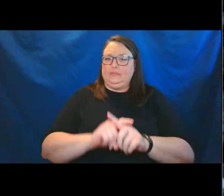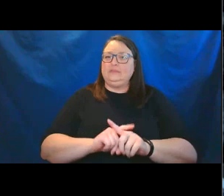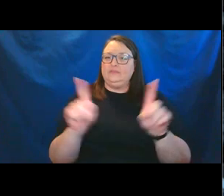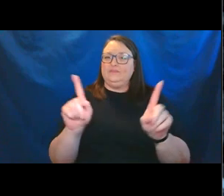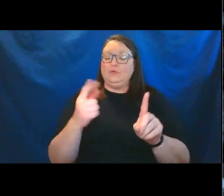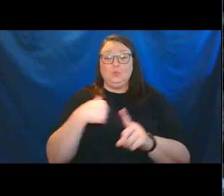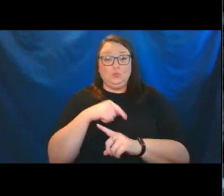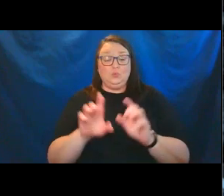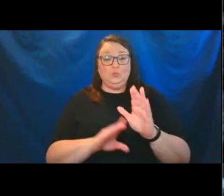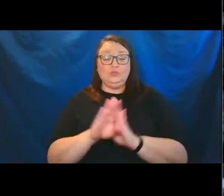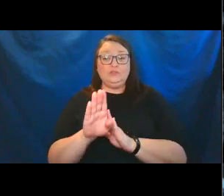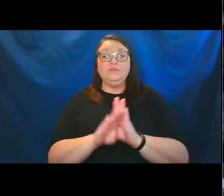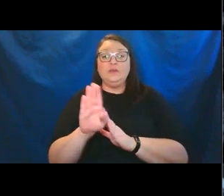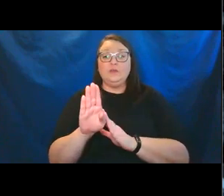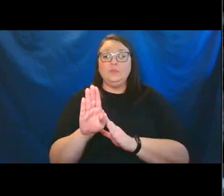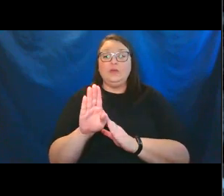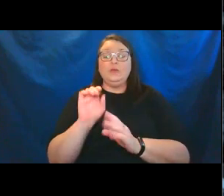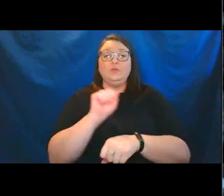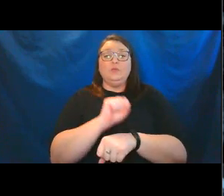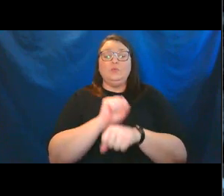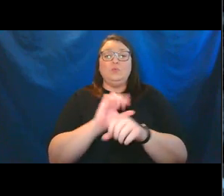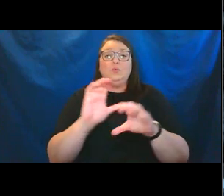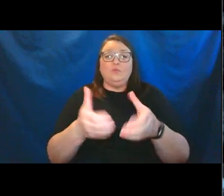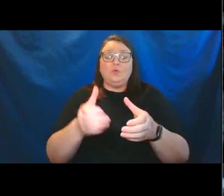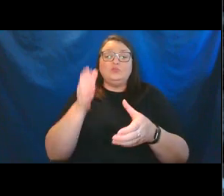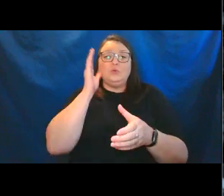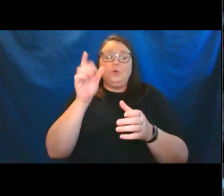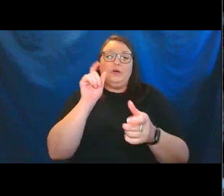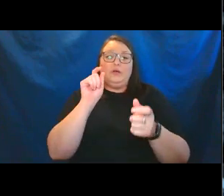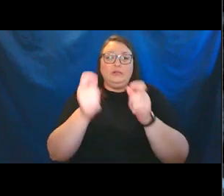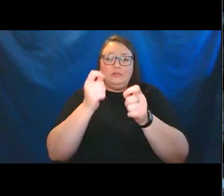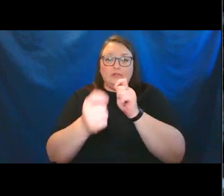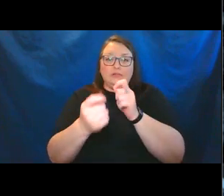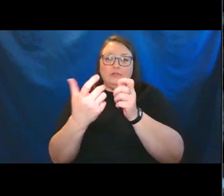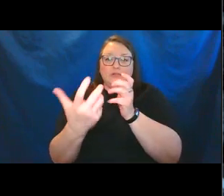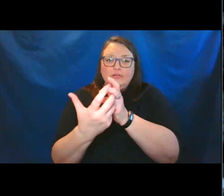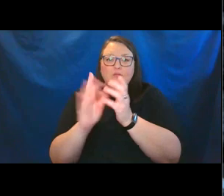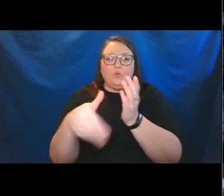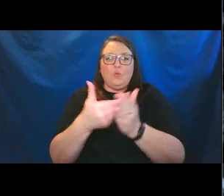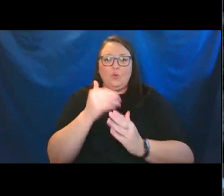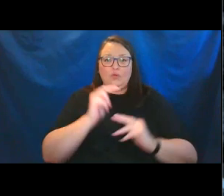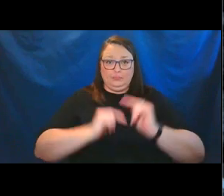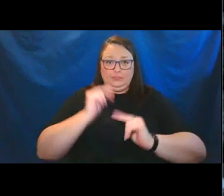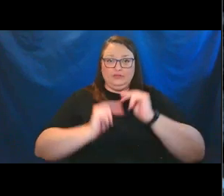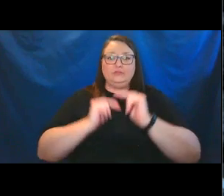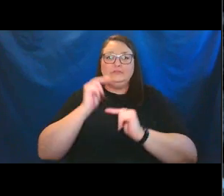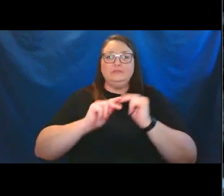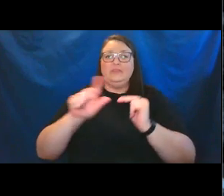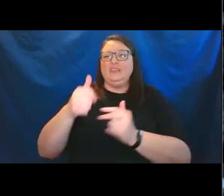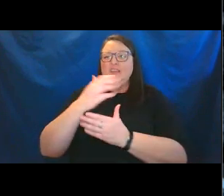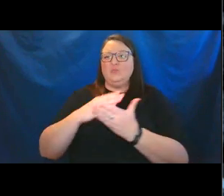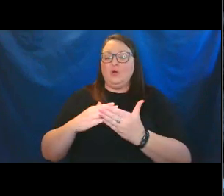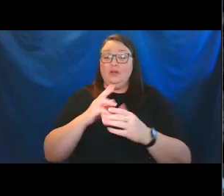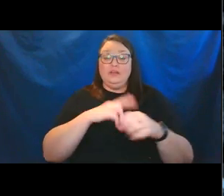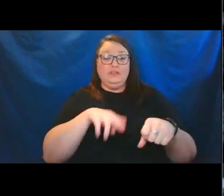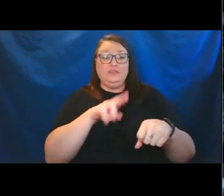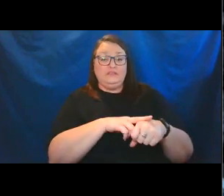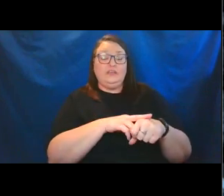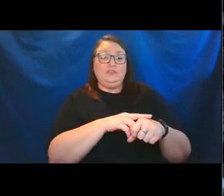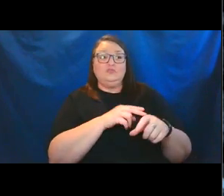developing the workforce that's going to adapt the buildings, which is the other part, nature-based, and